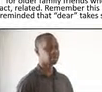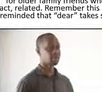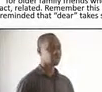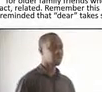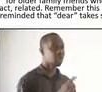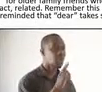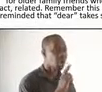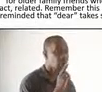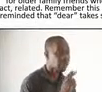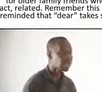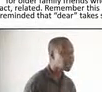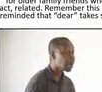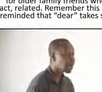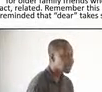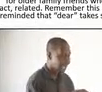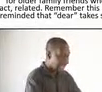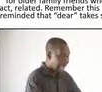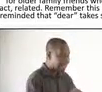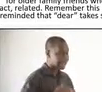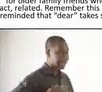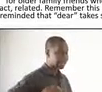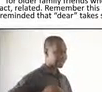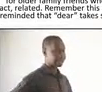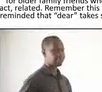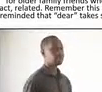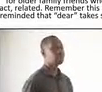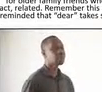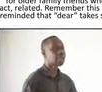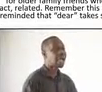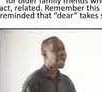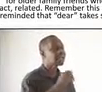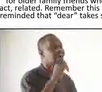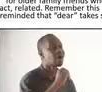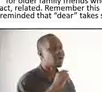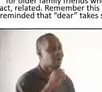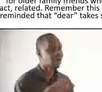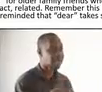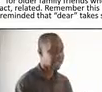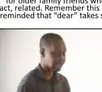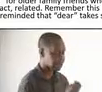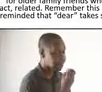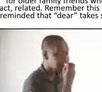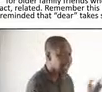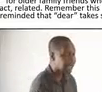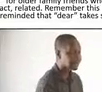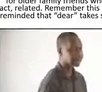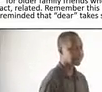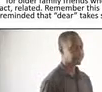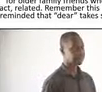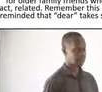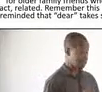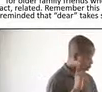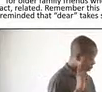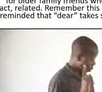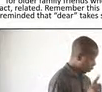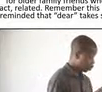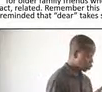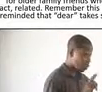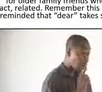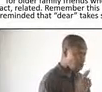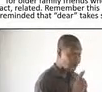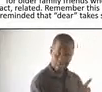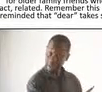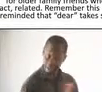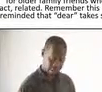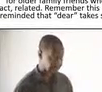whom you may call aunties and uncle in speech, but who are